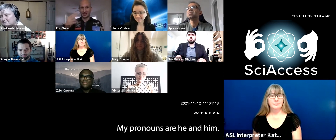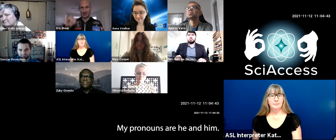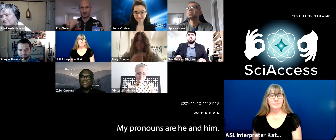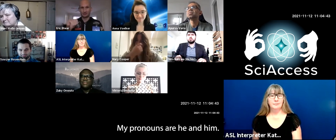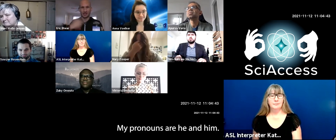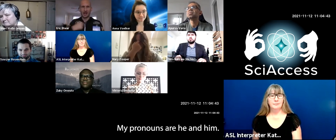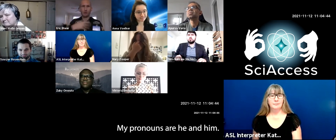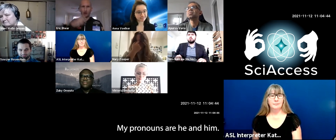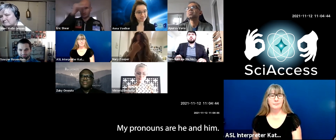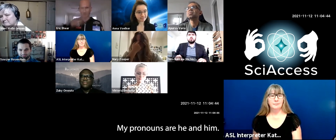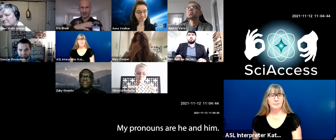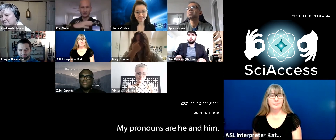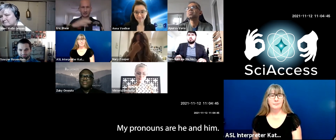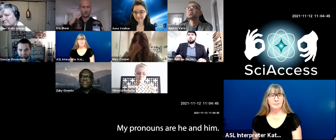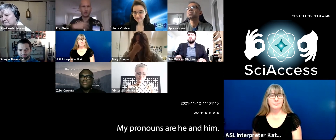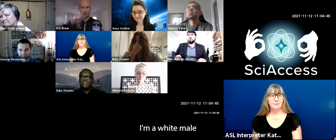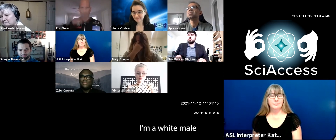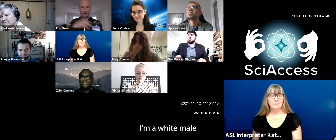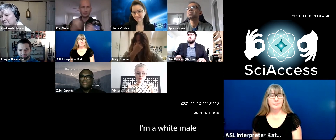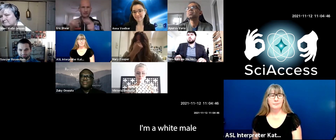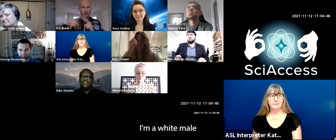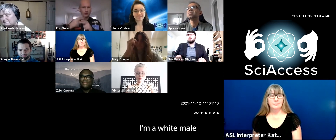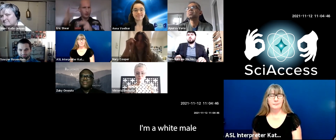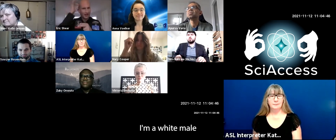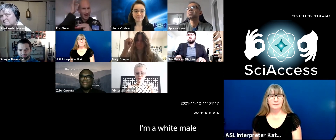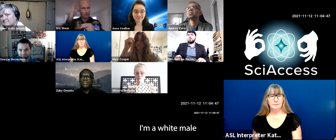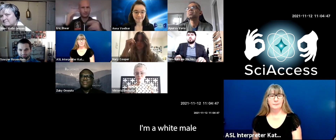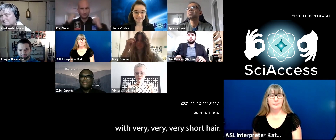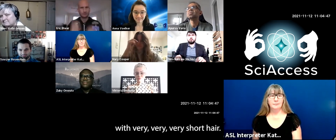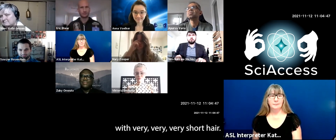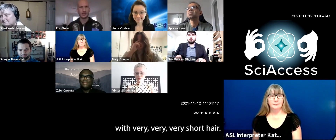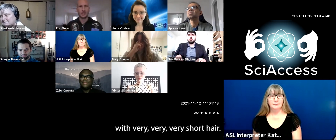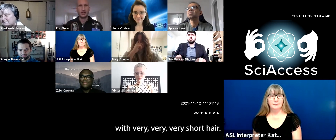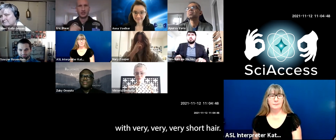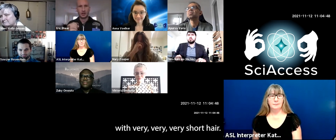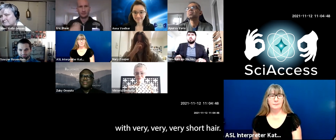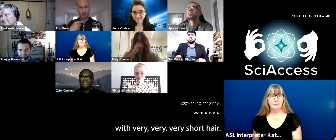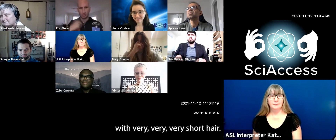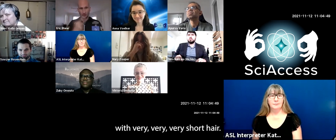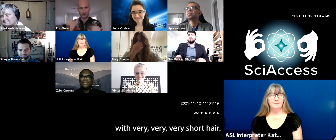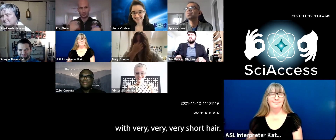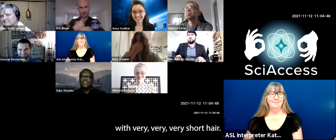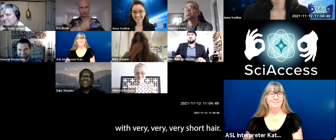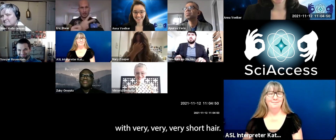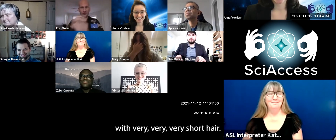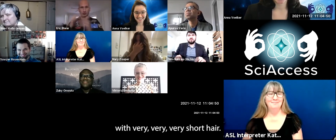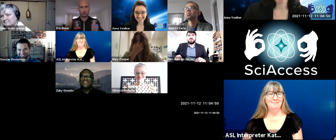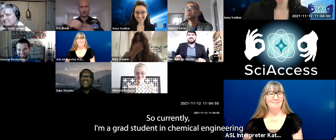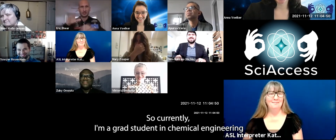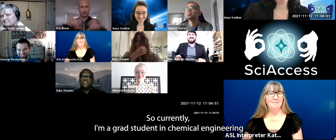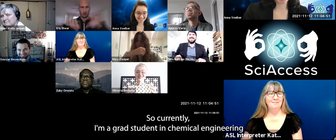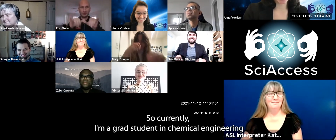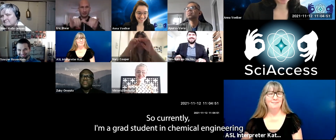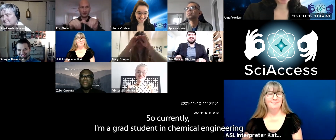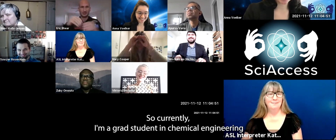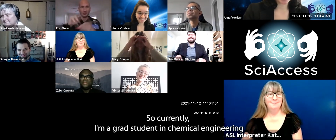My pronouns are he and him. I'm a white male with very, very, very short hair.